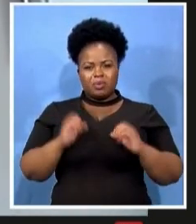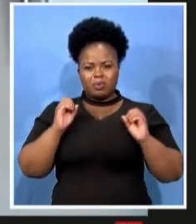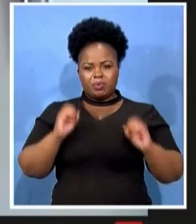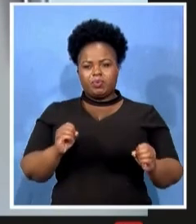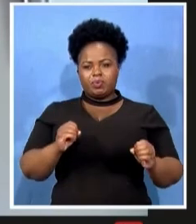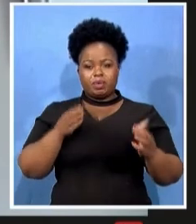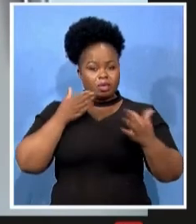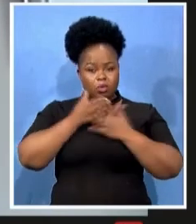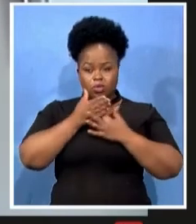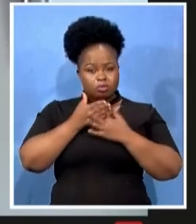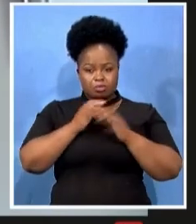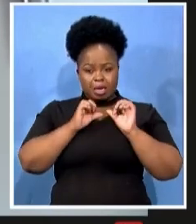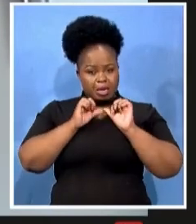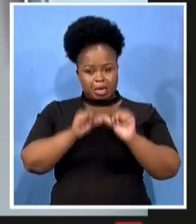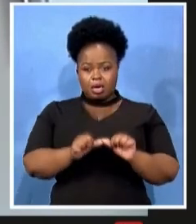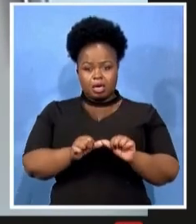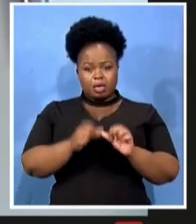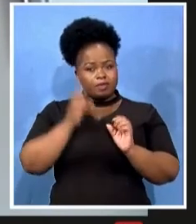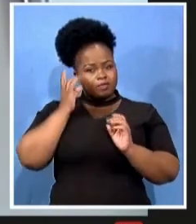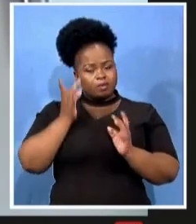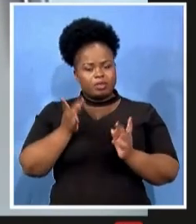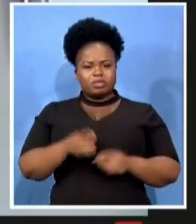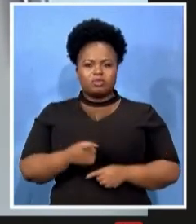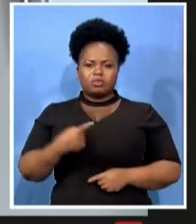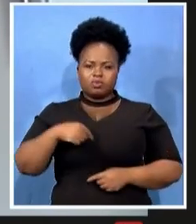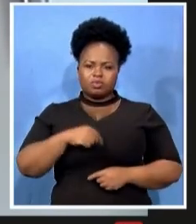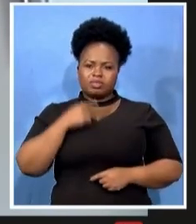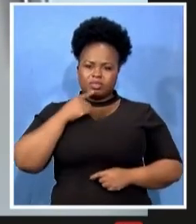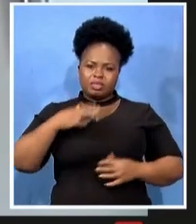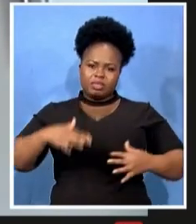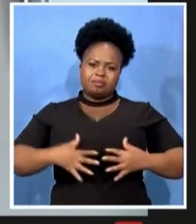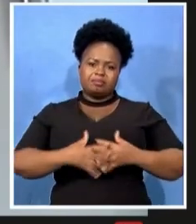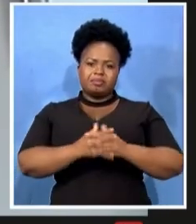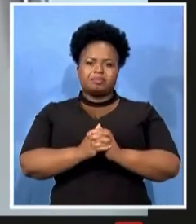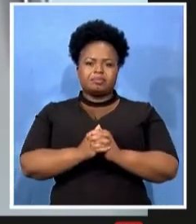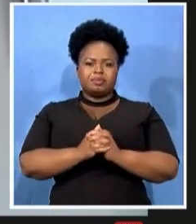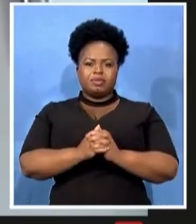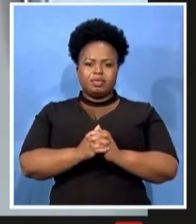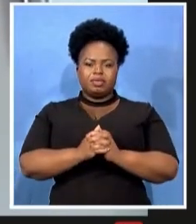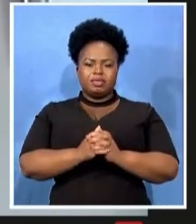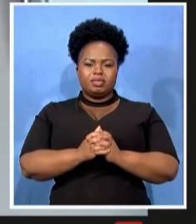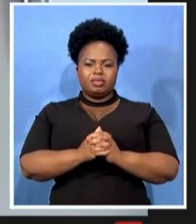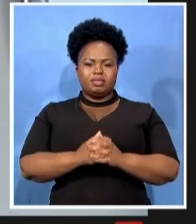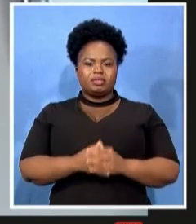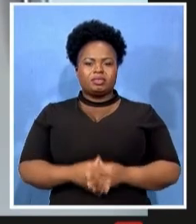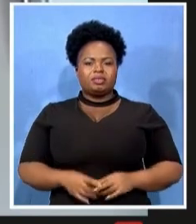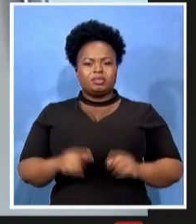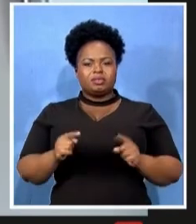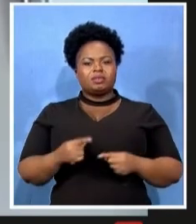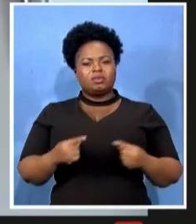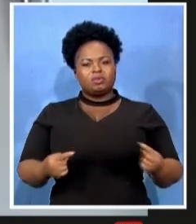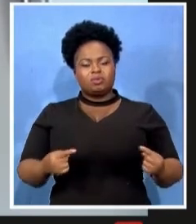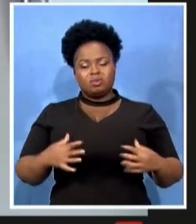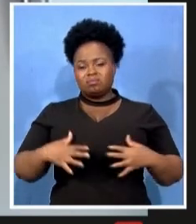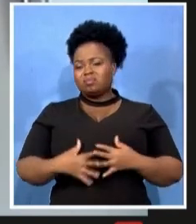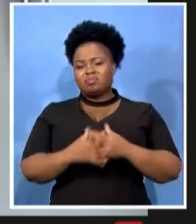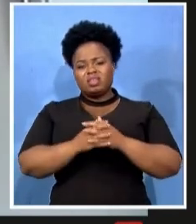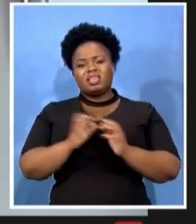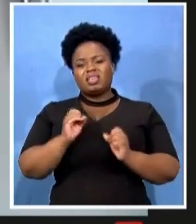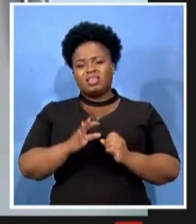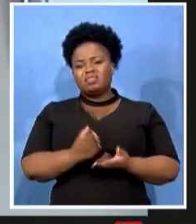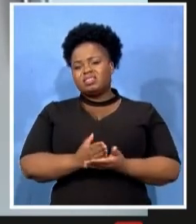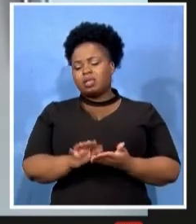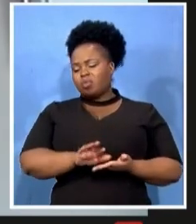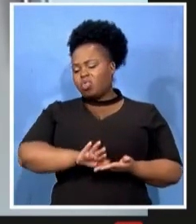for unity. Well, we cannot have a unity if we are not all participating, if we are not all on the same